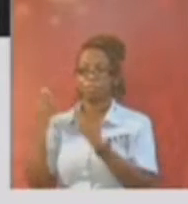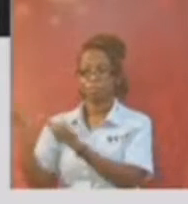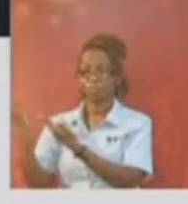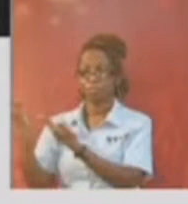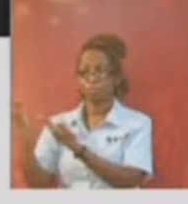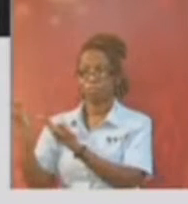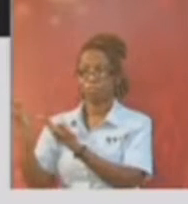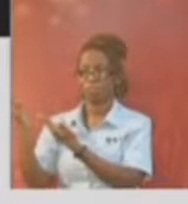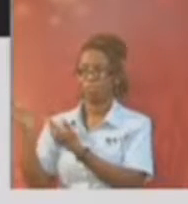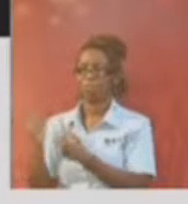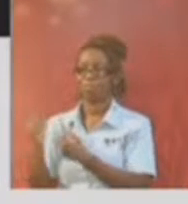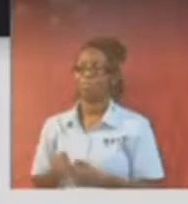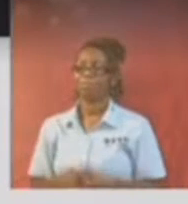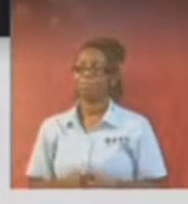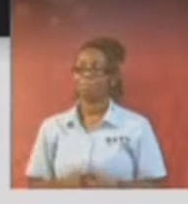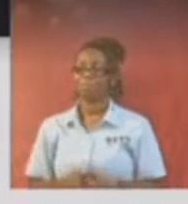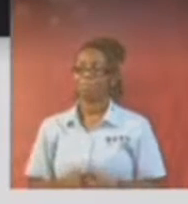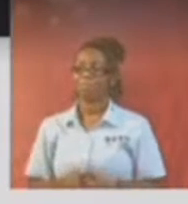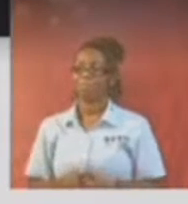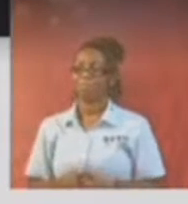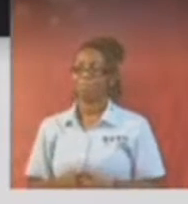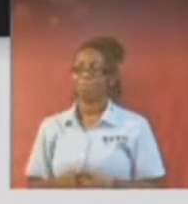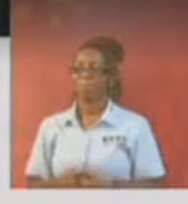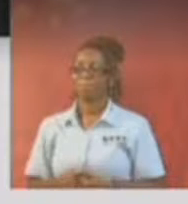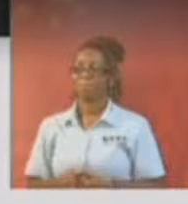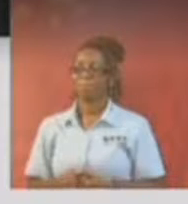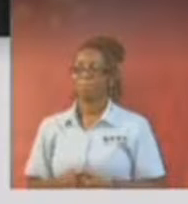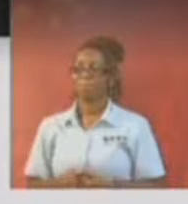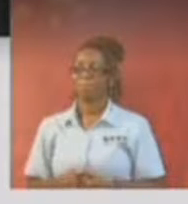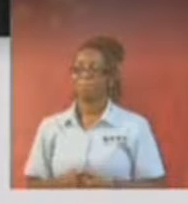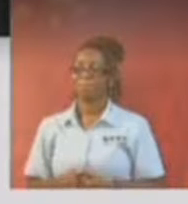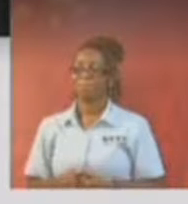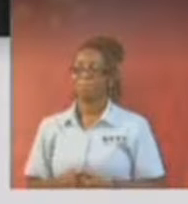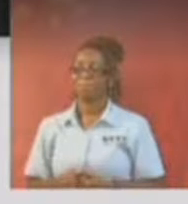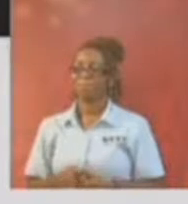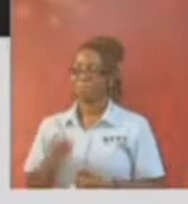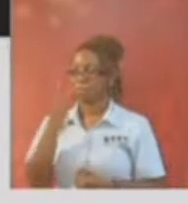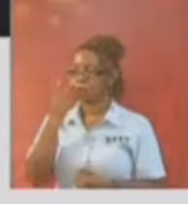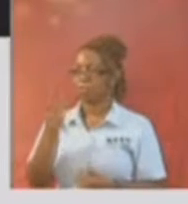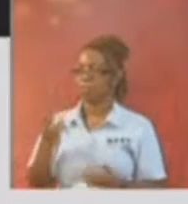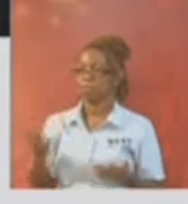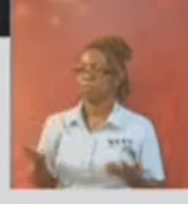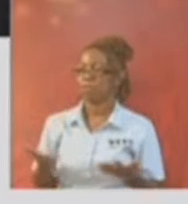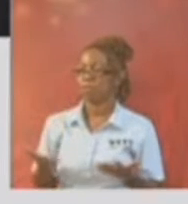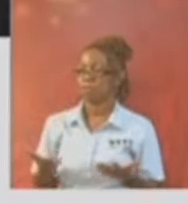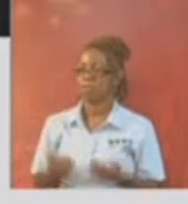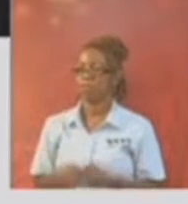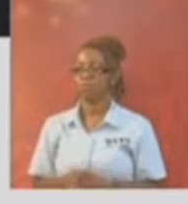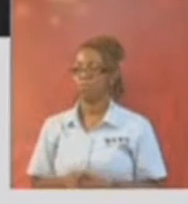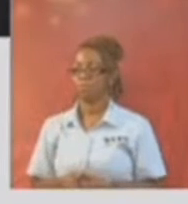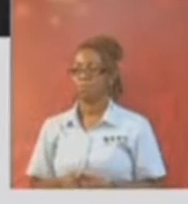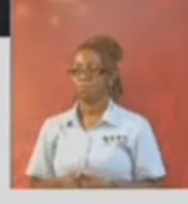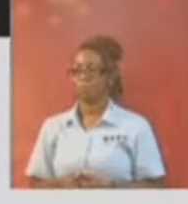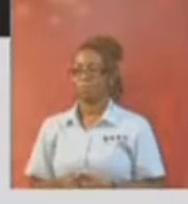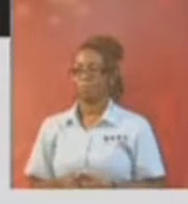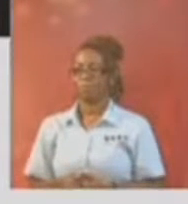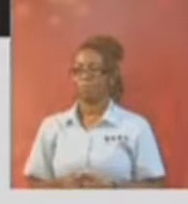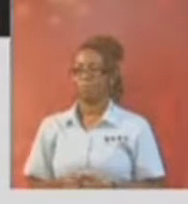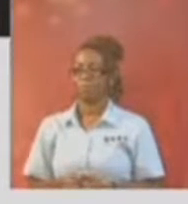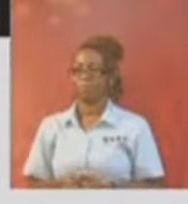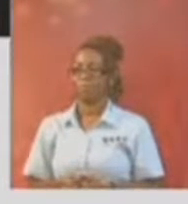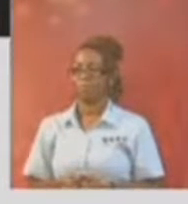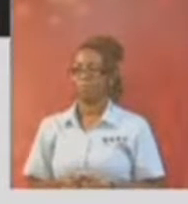samples by the date of collection, we can see, next slide, that we've had the rolling